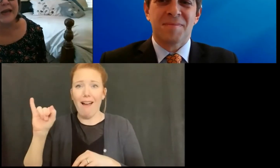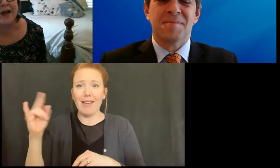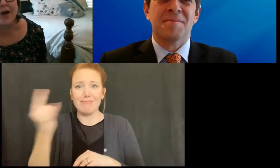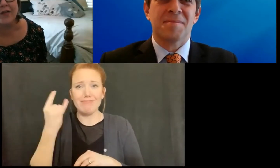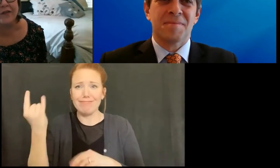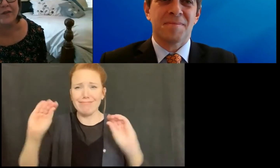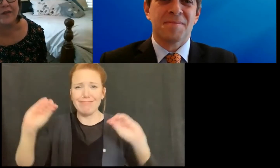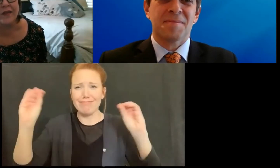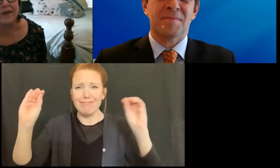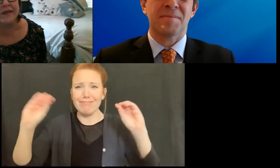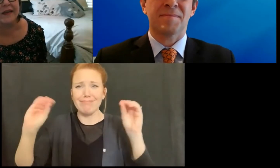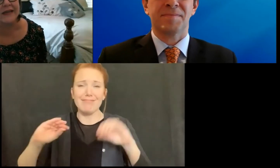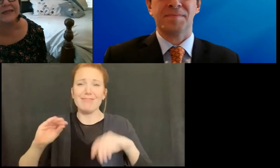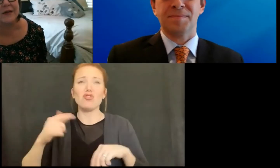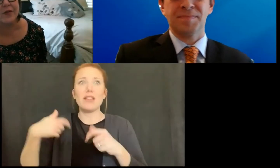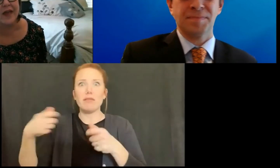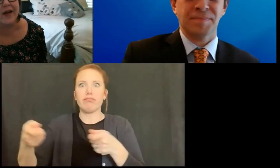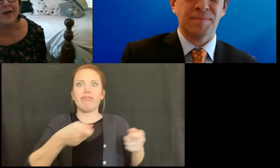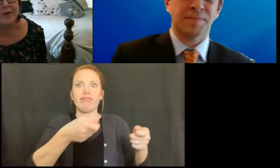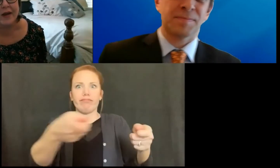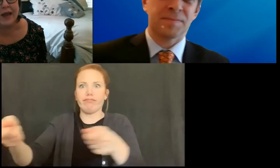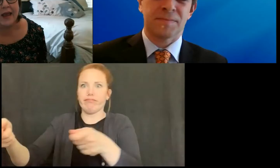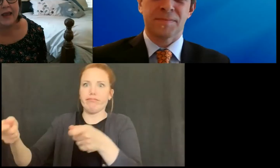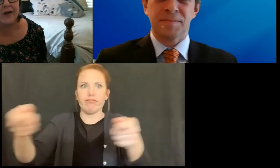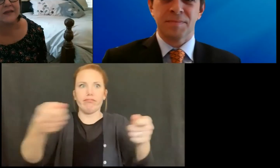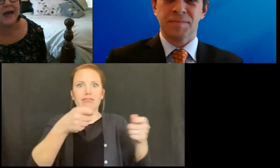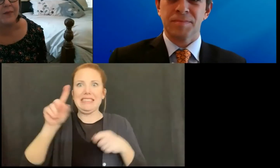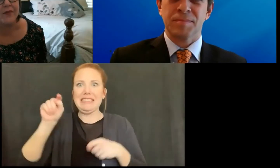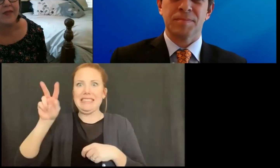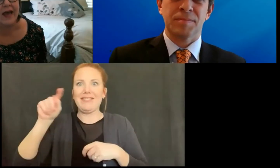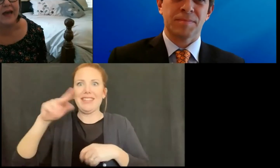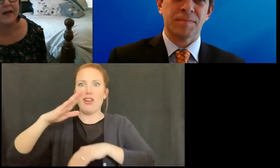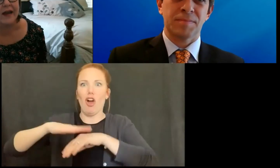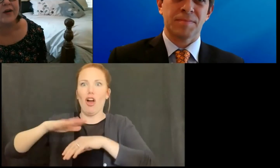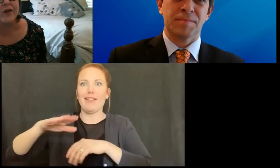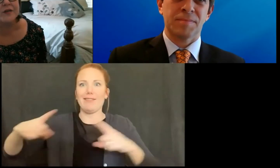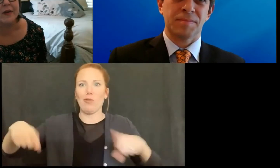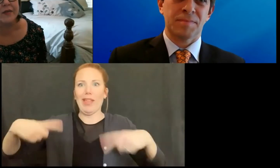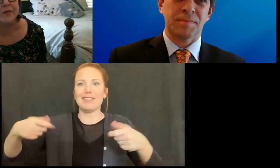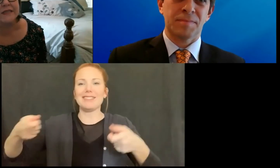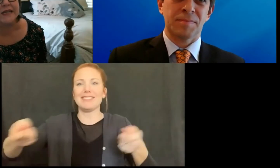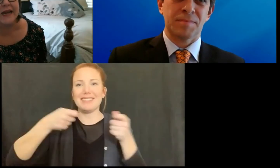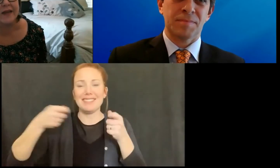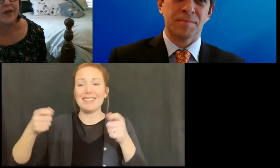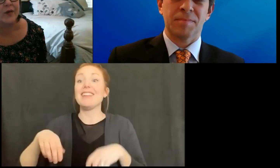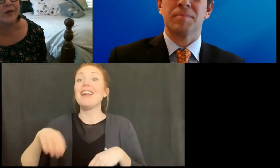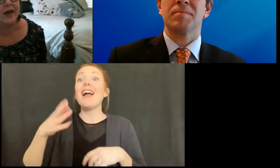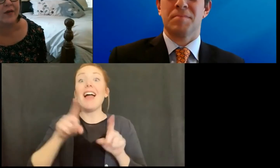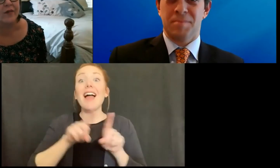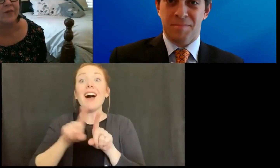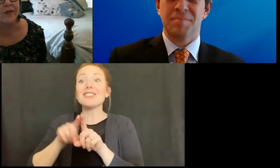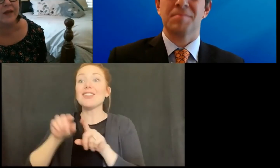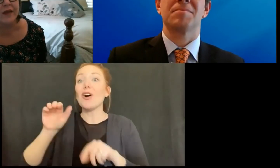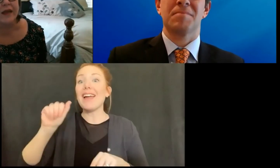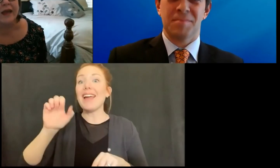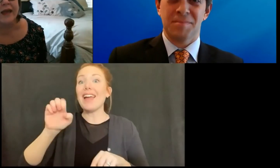And bringing all of the guests that were there. And on top of that, Aerosmith was staying at the